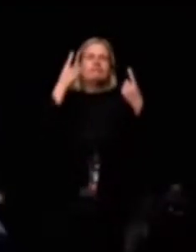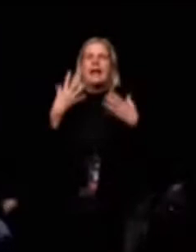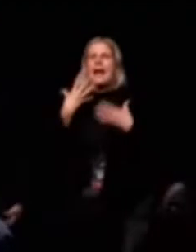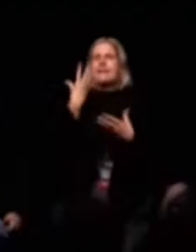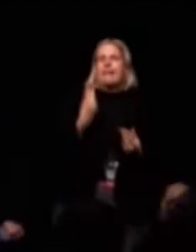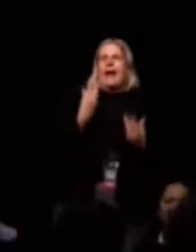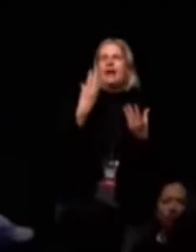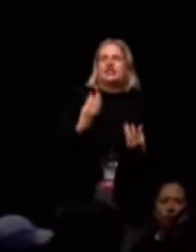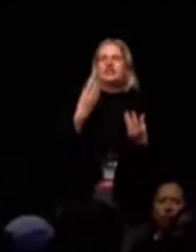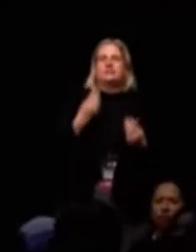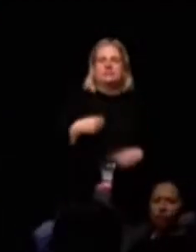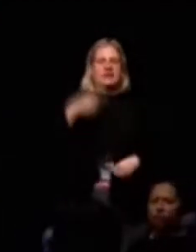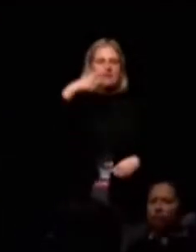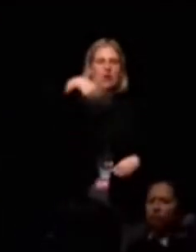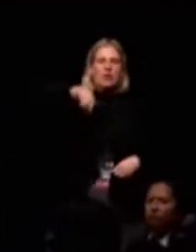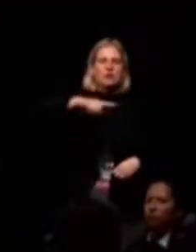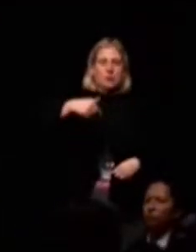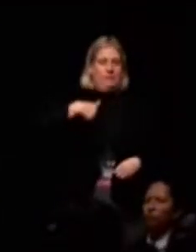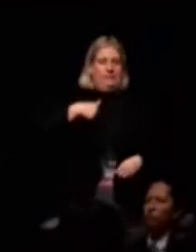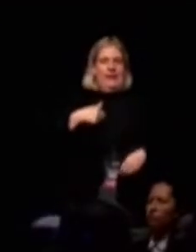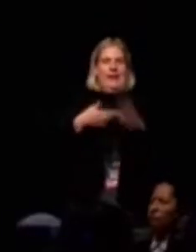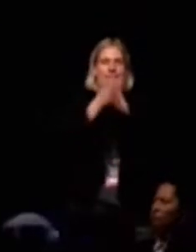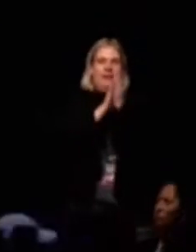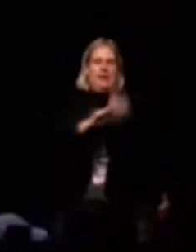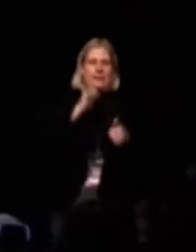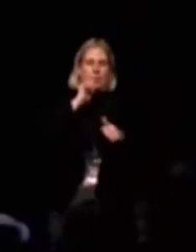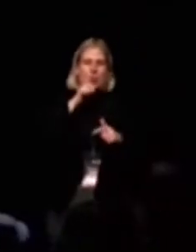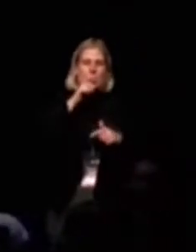have less shaped the person I am.